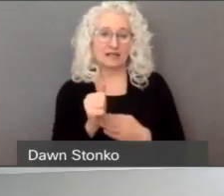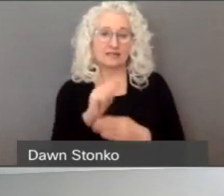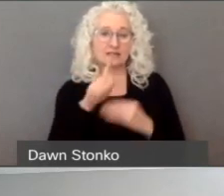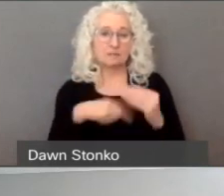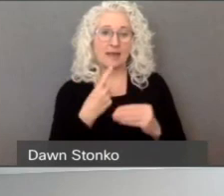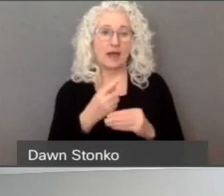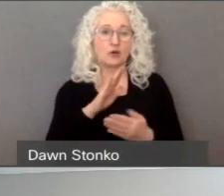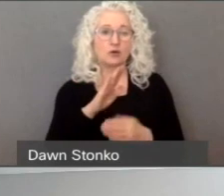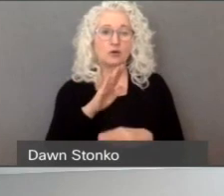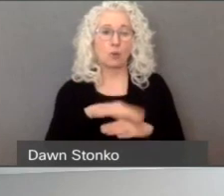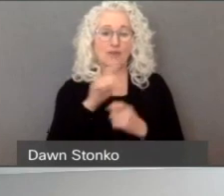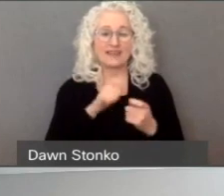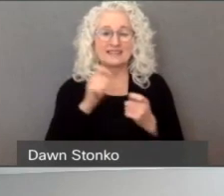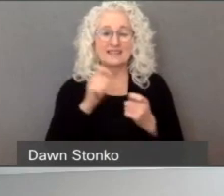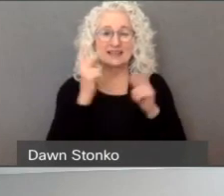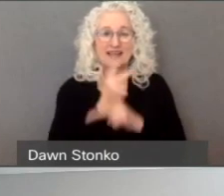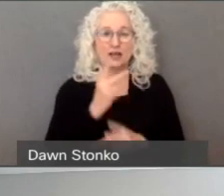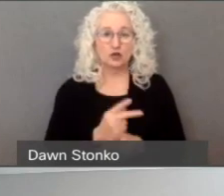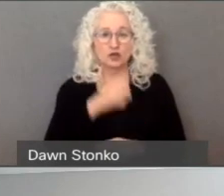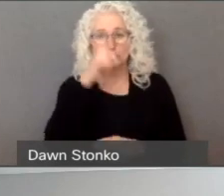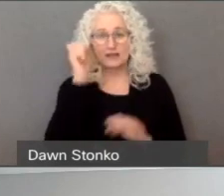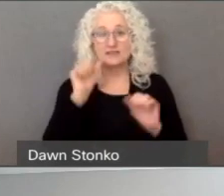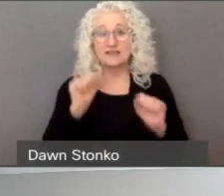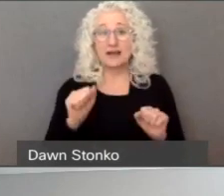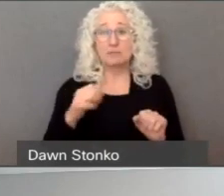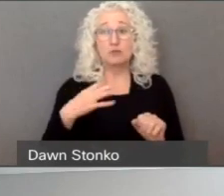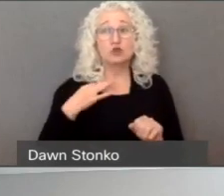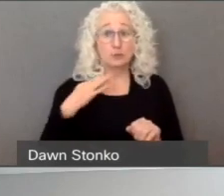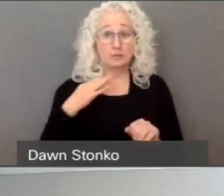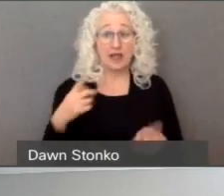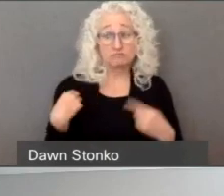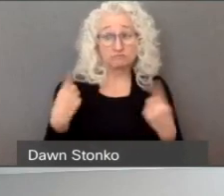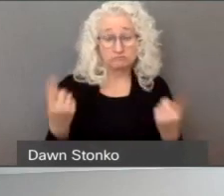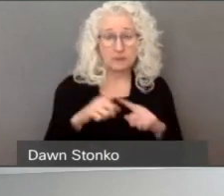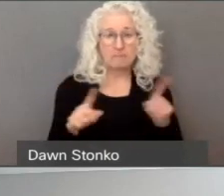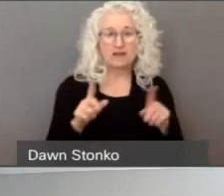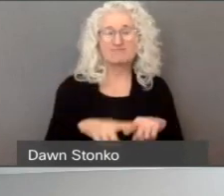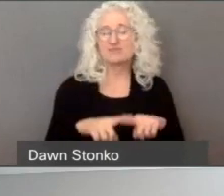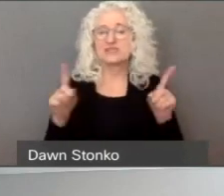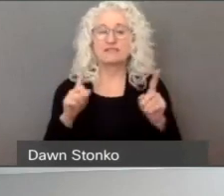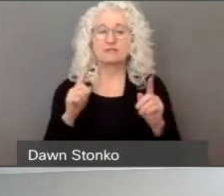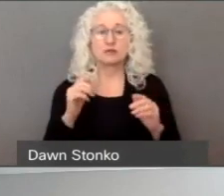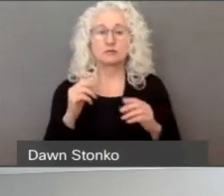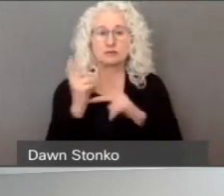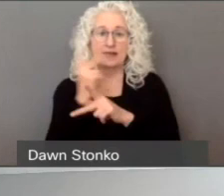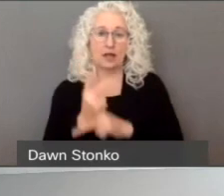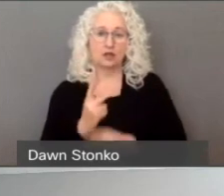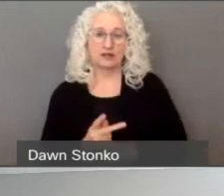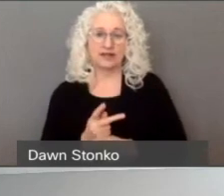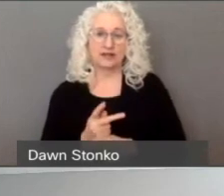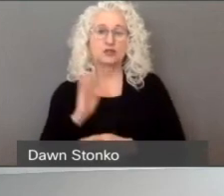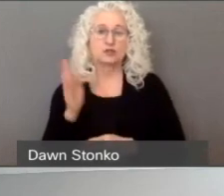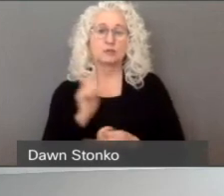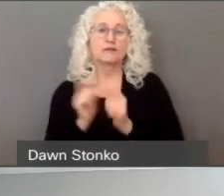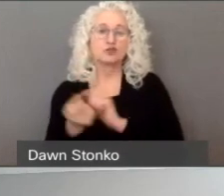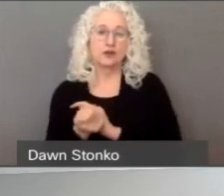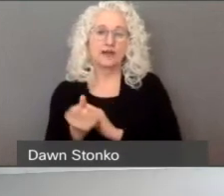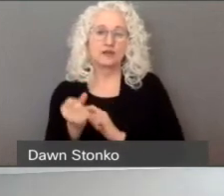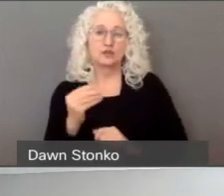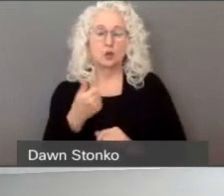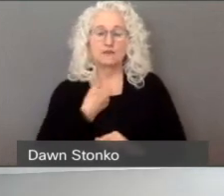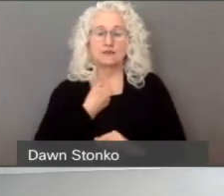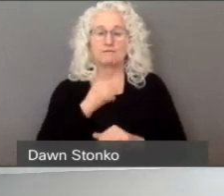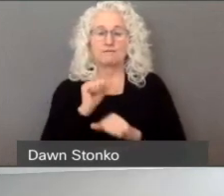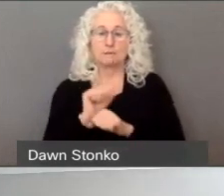exact calculation, because they've been able to apply, but it's the calculation is going to change. So